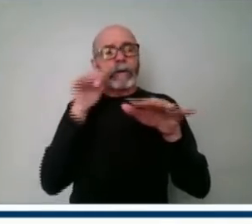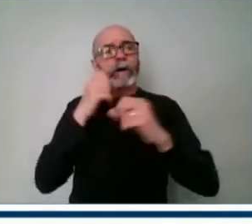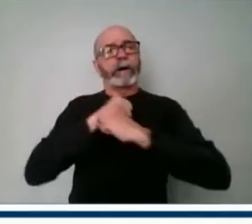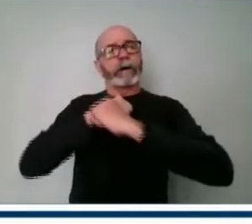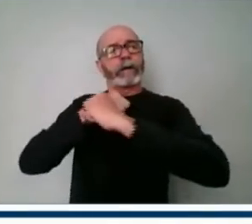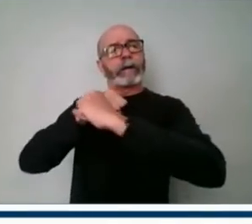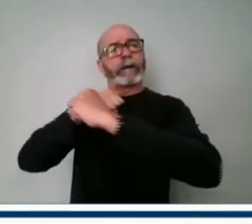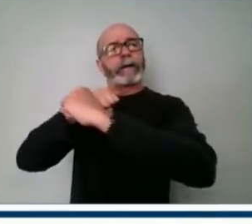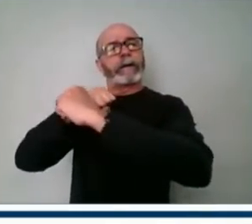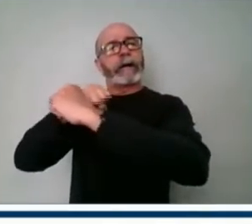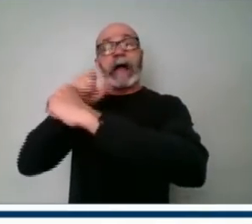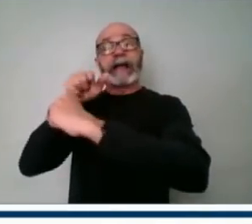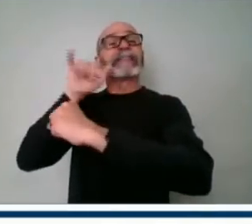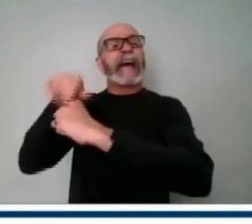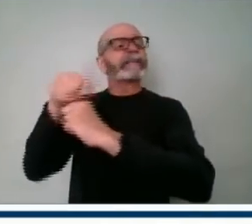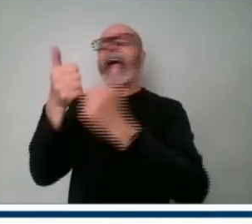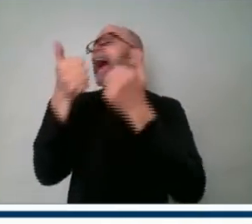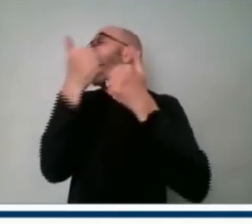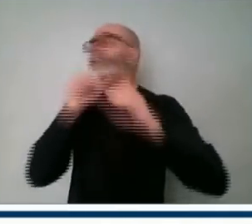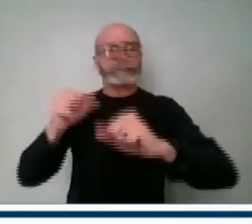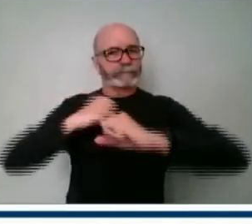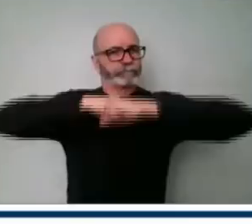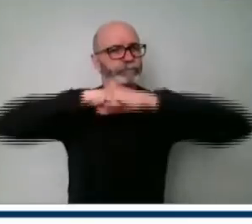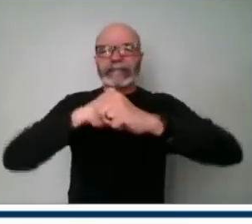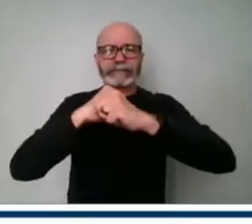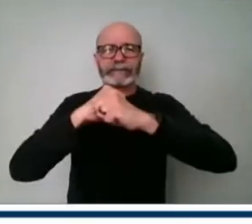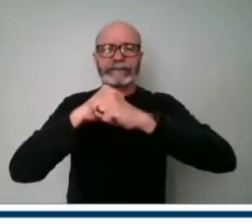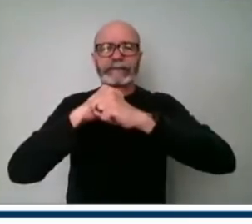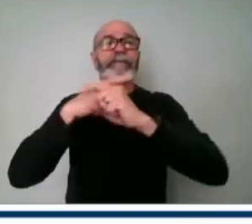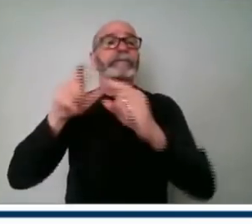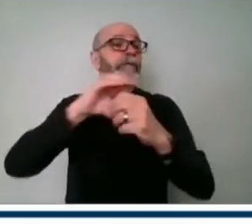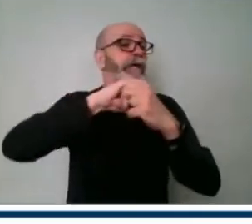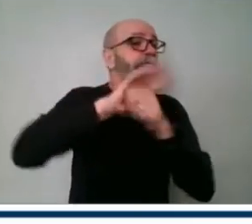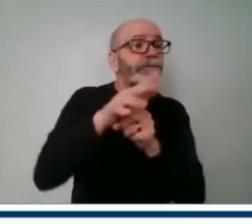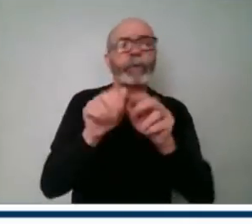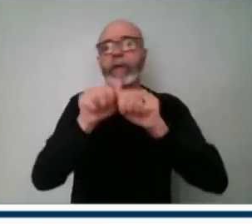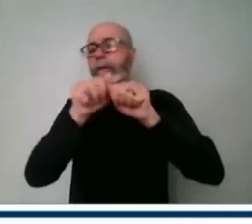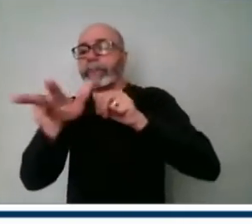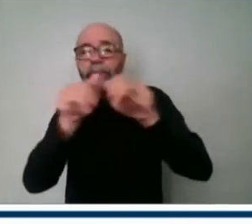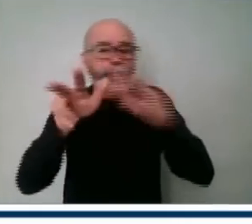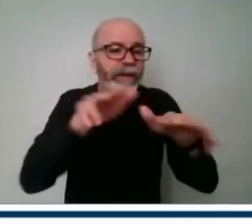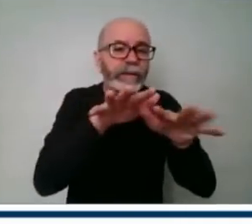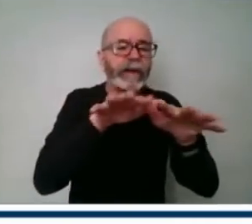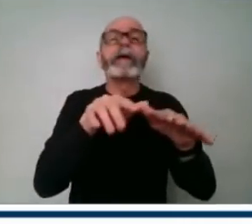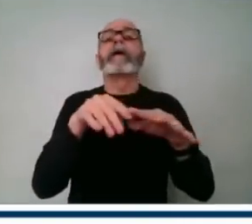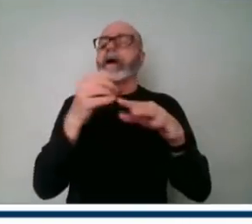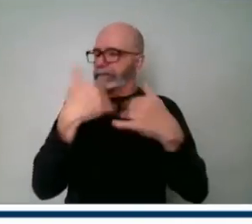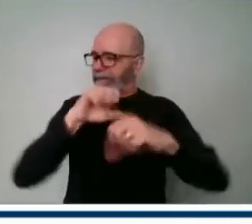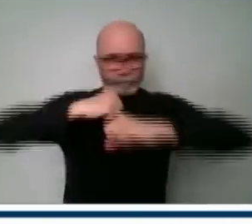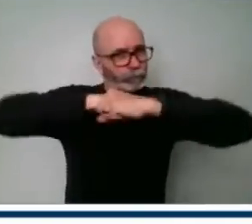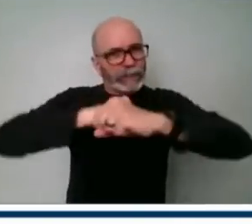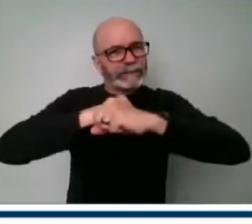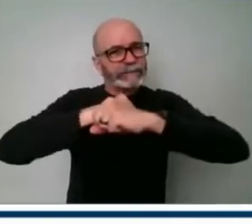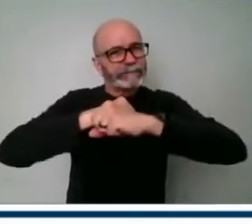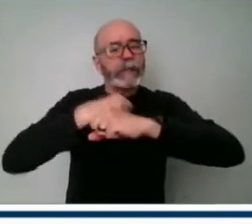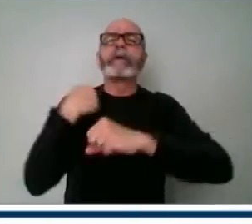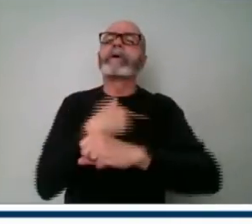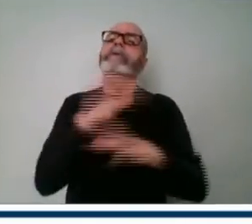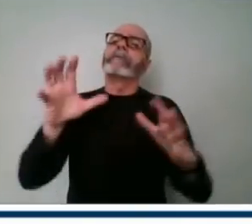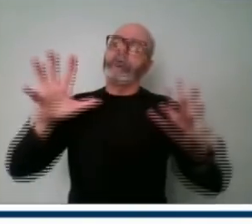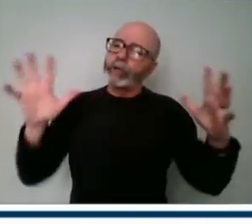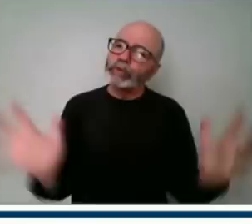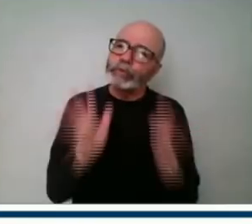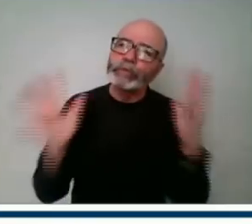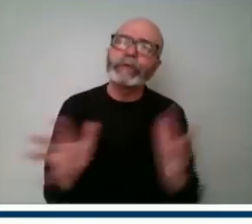coronavirus, regardless of the variant. So that's why we need people to continue to do what they're doing. We do have the variant here, but it's not spreading